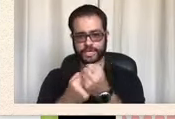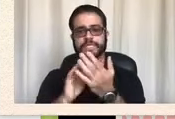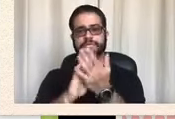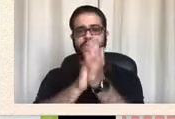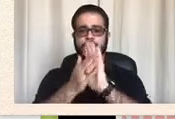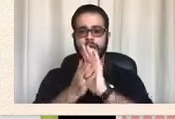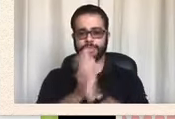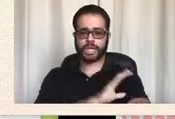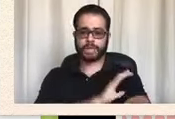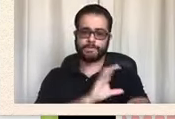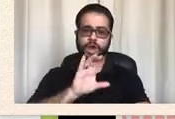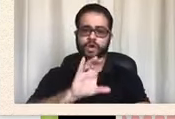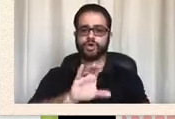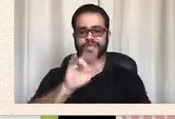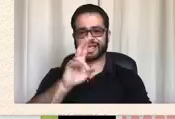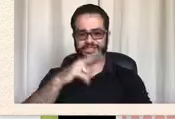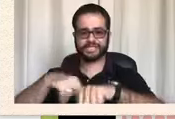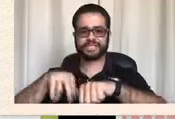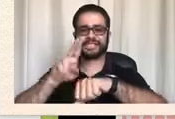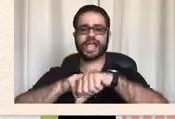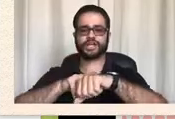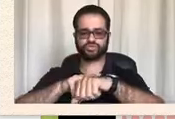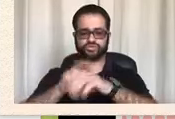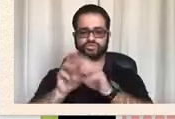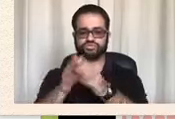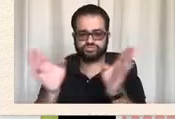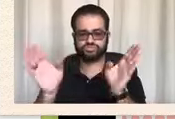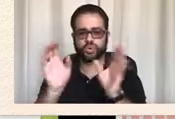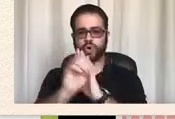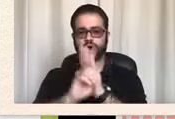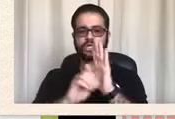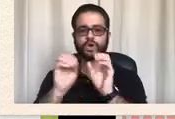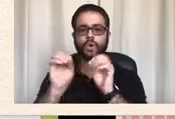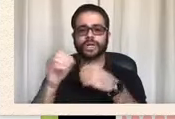national organization for self-advocates